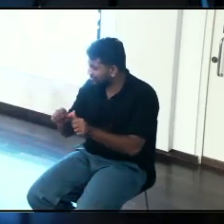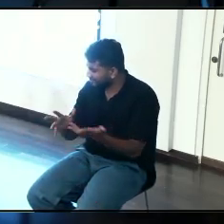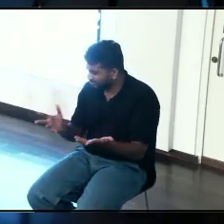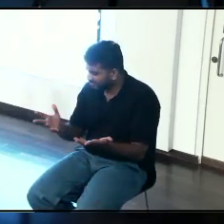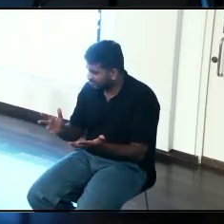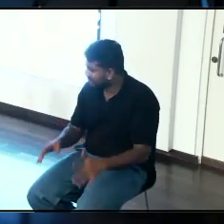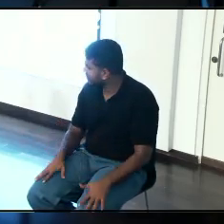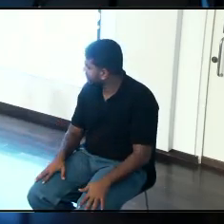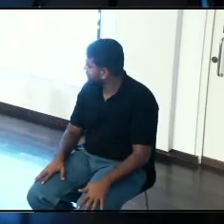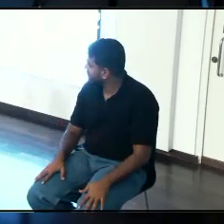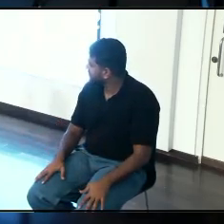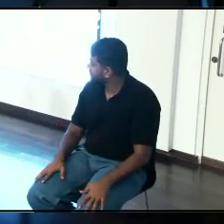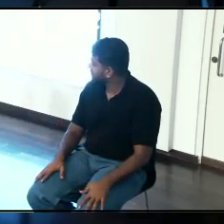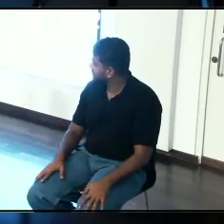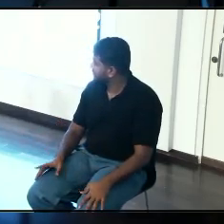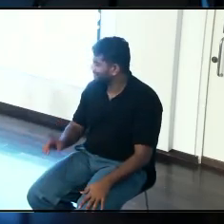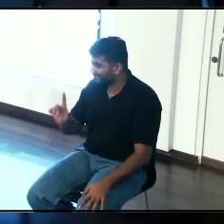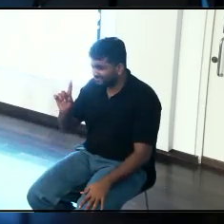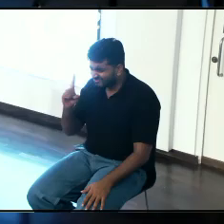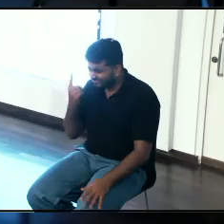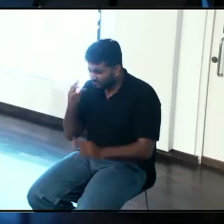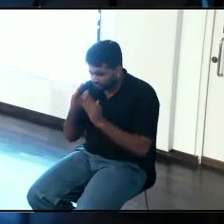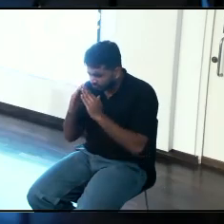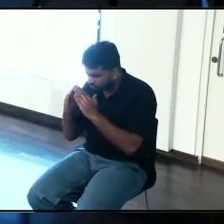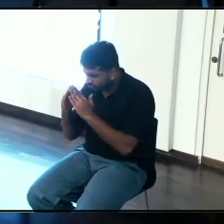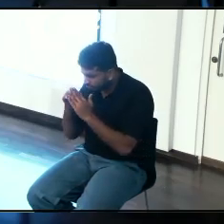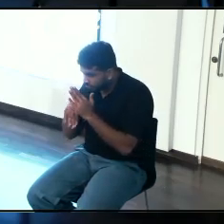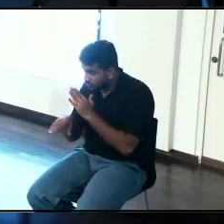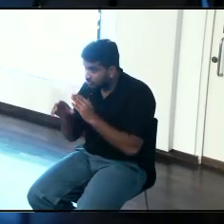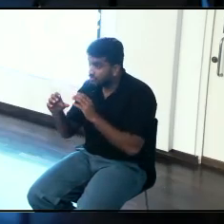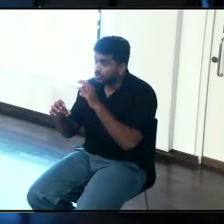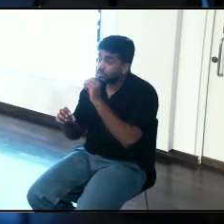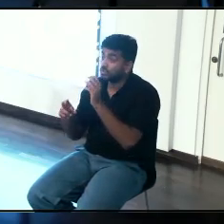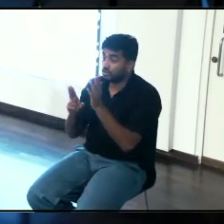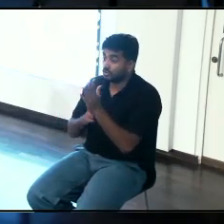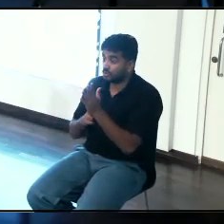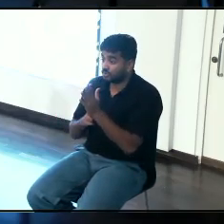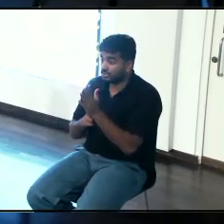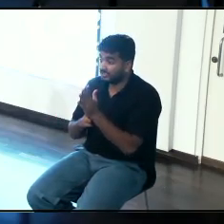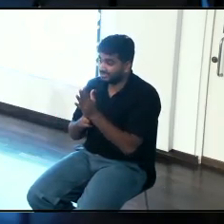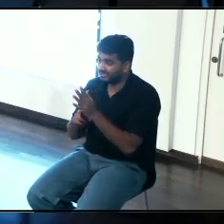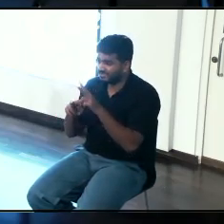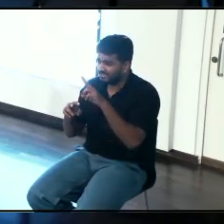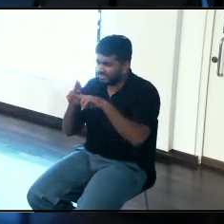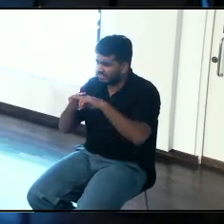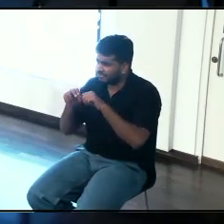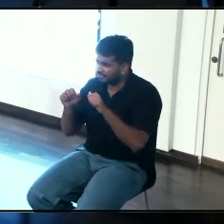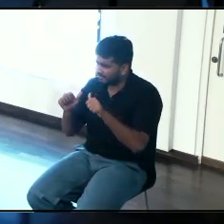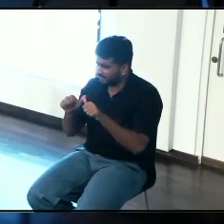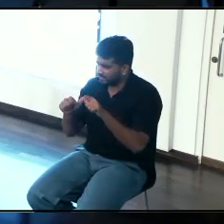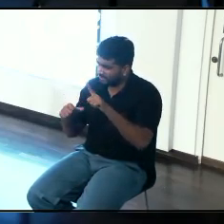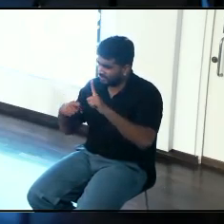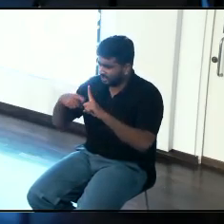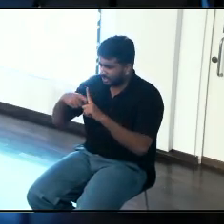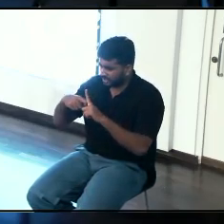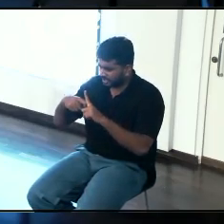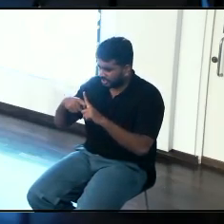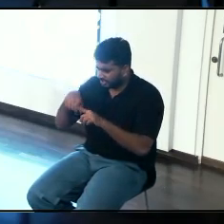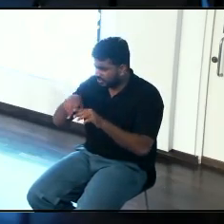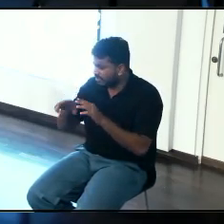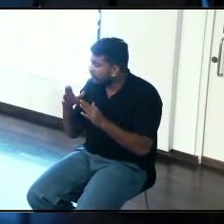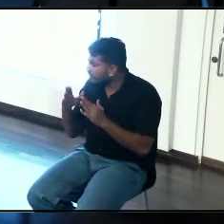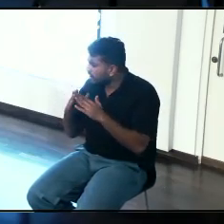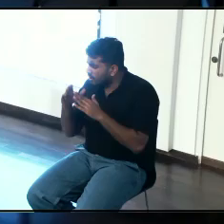when one of the first homes we visited was the Condillac home. And when I was talking to Vicent Condillac,